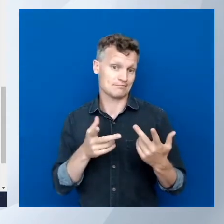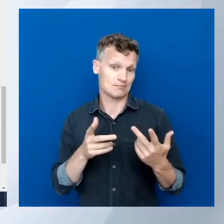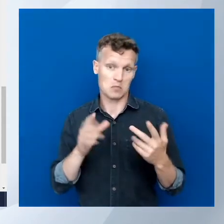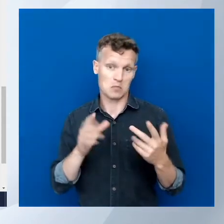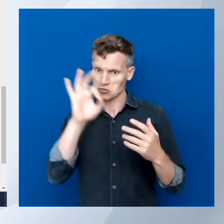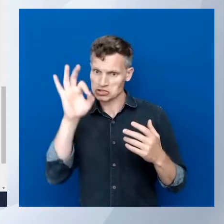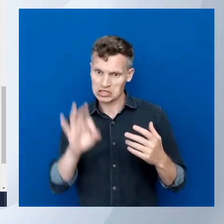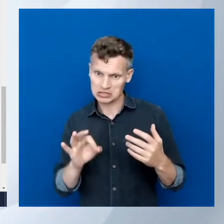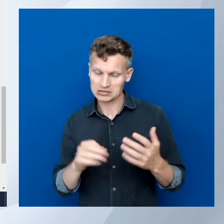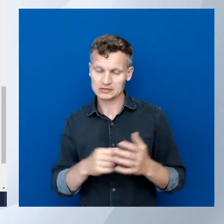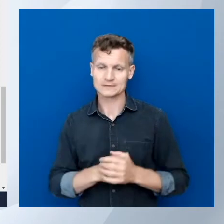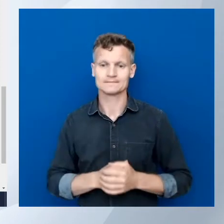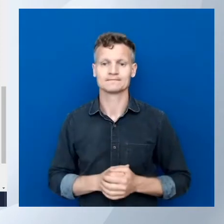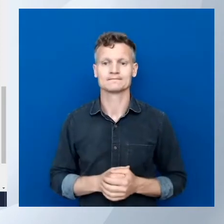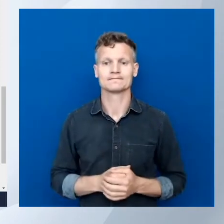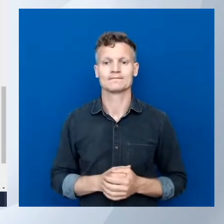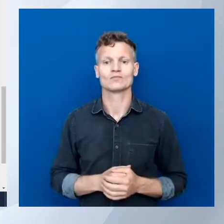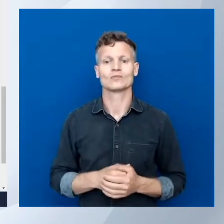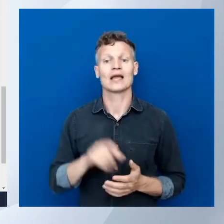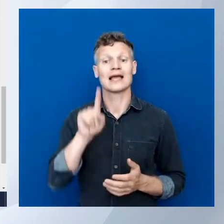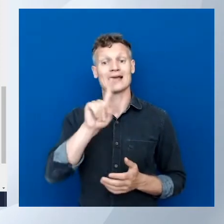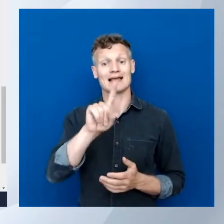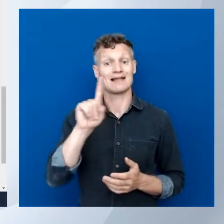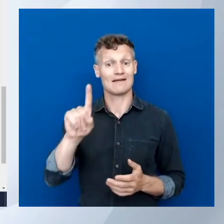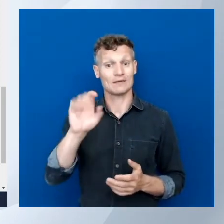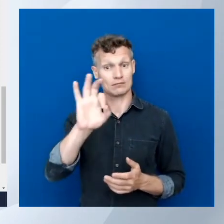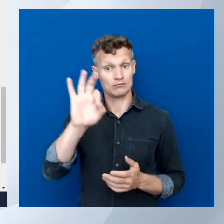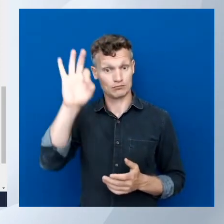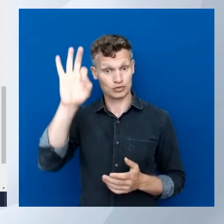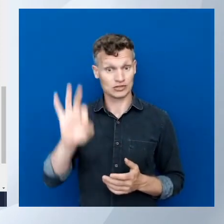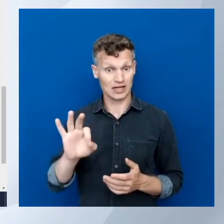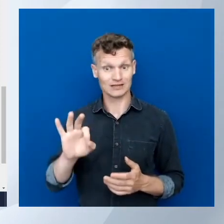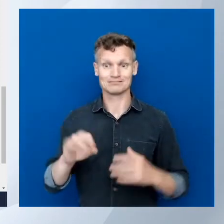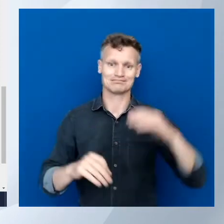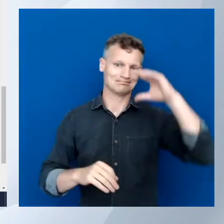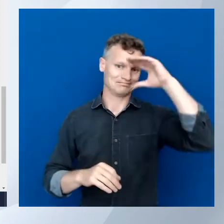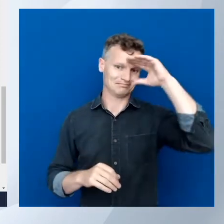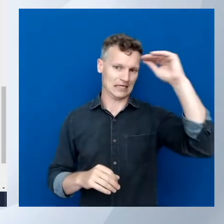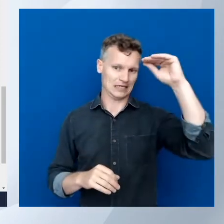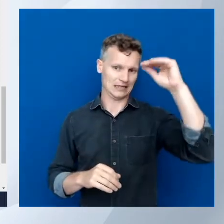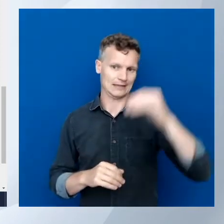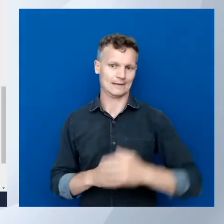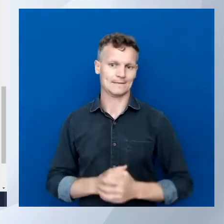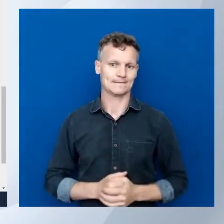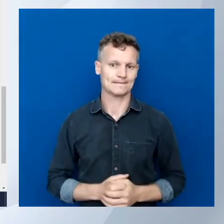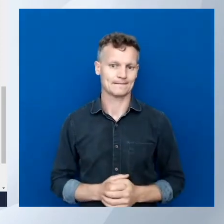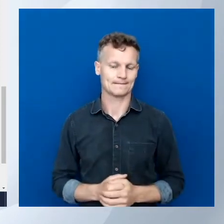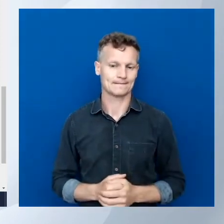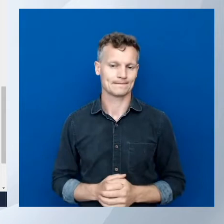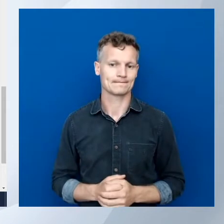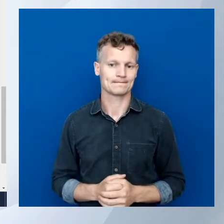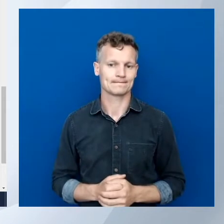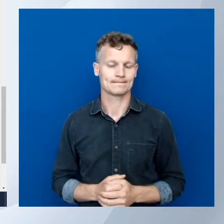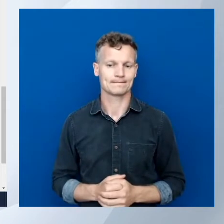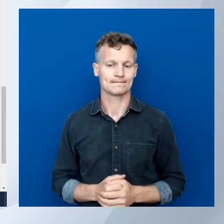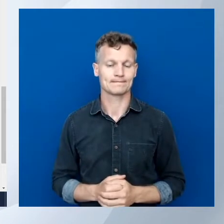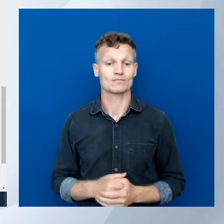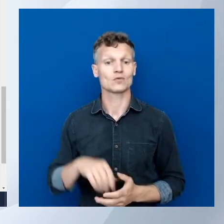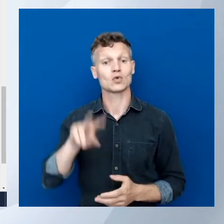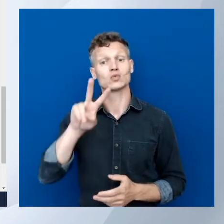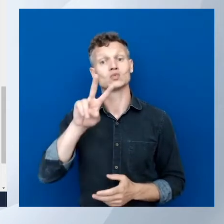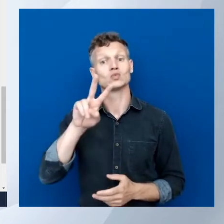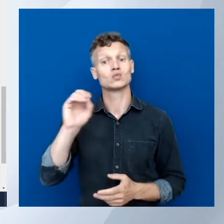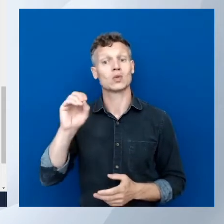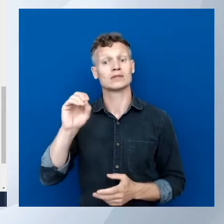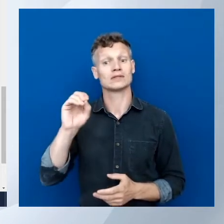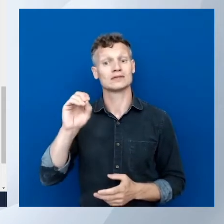In 11% of the cases, it's a male user that we're predicting. In 20% of the cases,